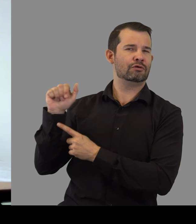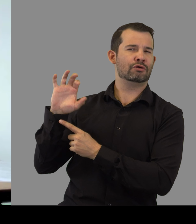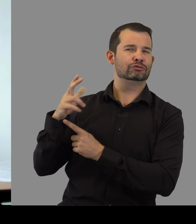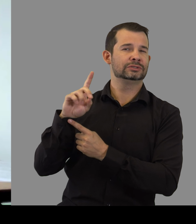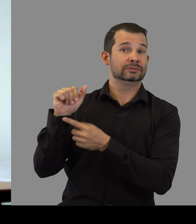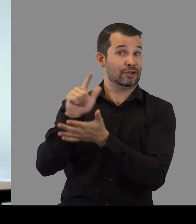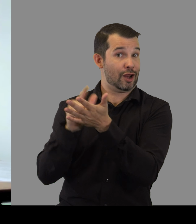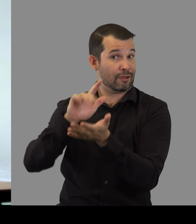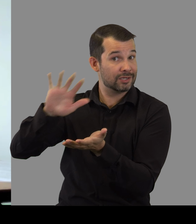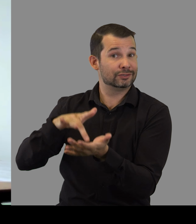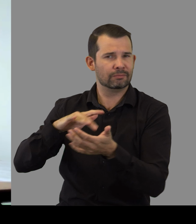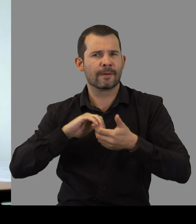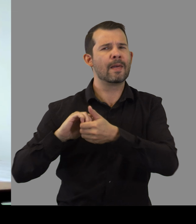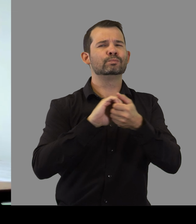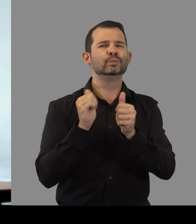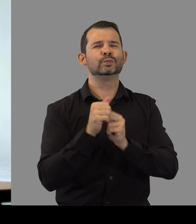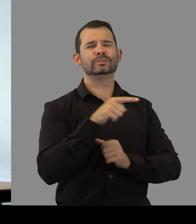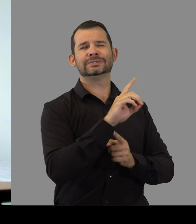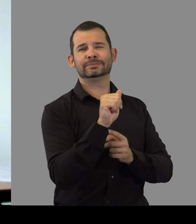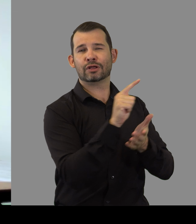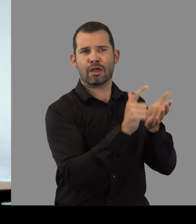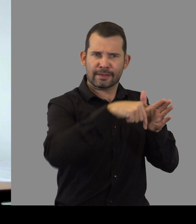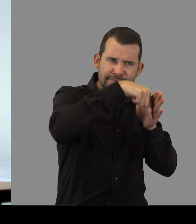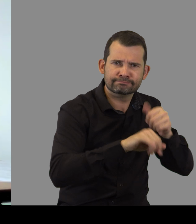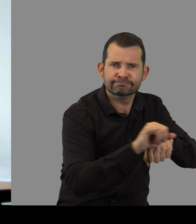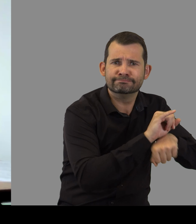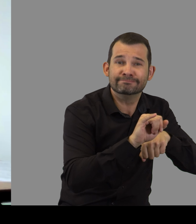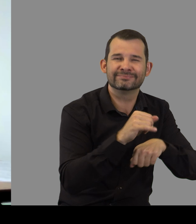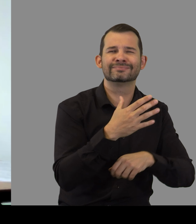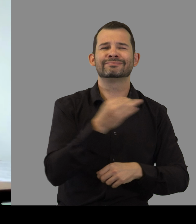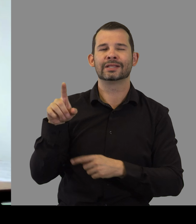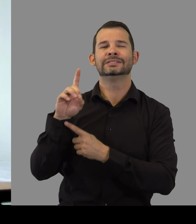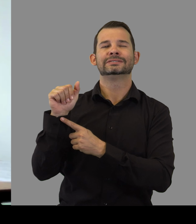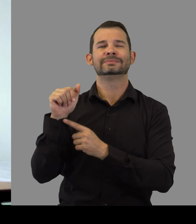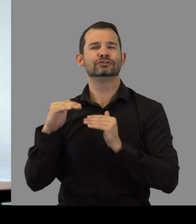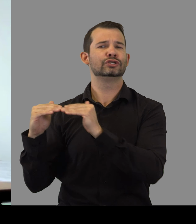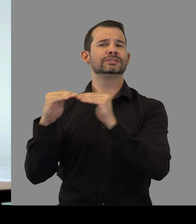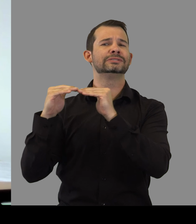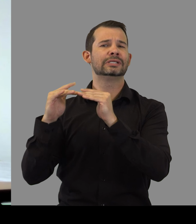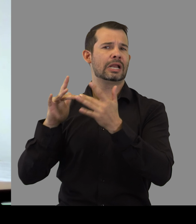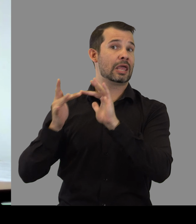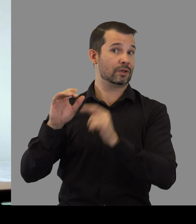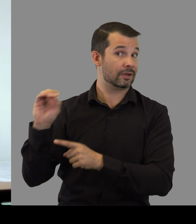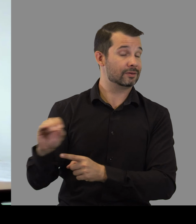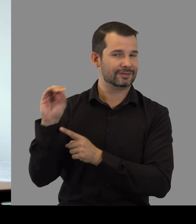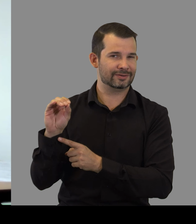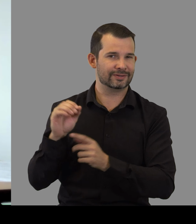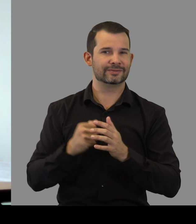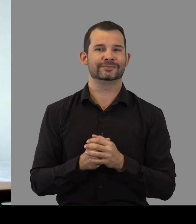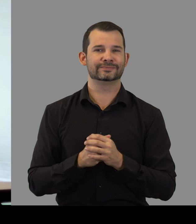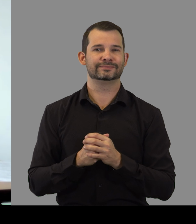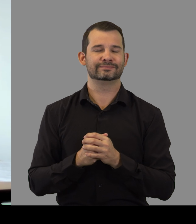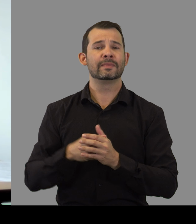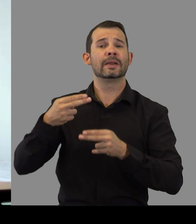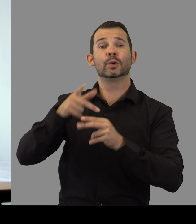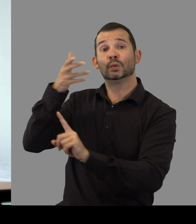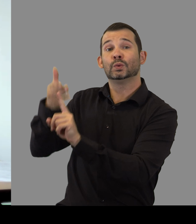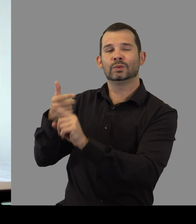delivered by Archsby Law Center in collaboration with the Disability Law Intensive and the Disability Justice Network of